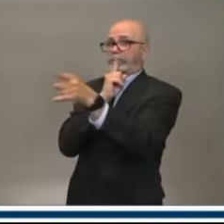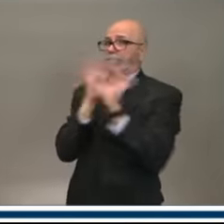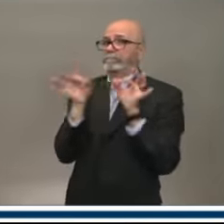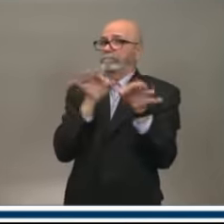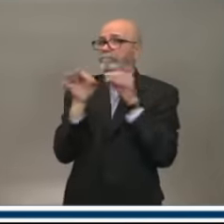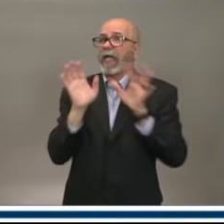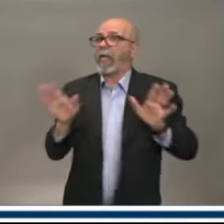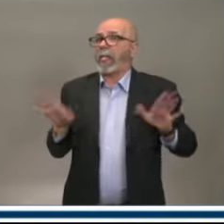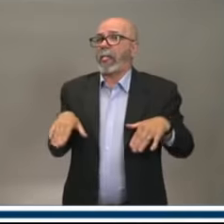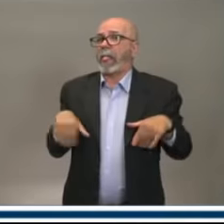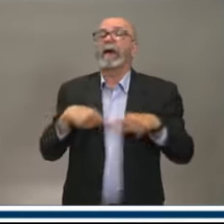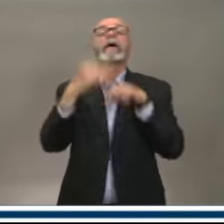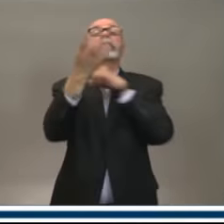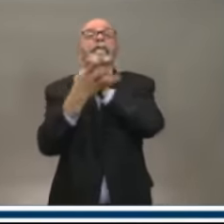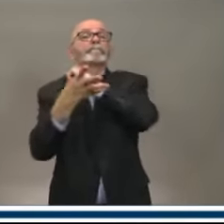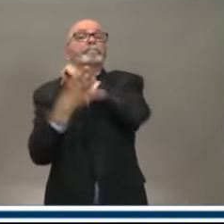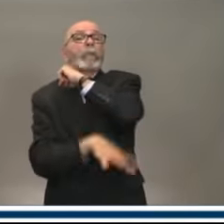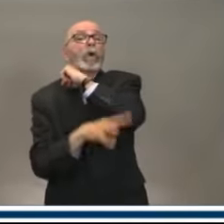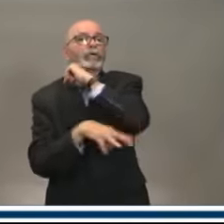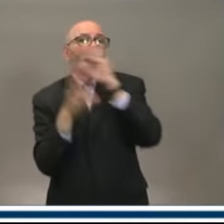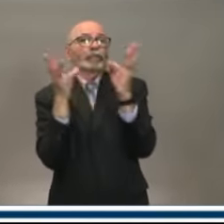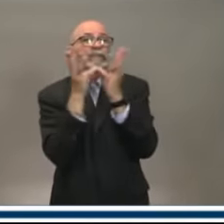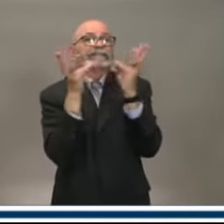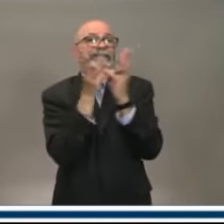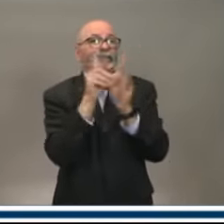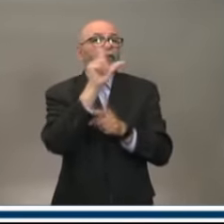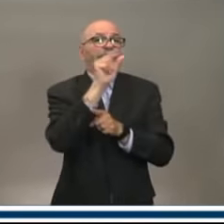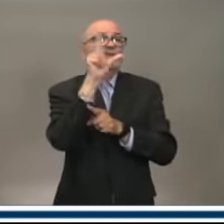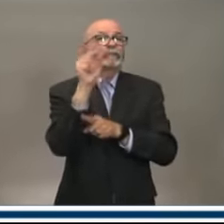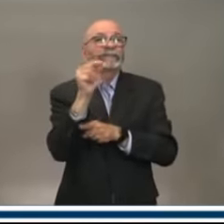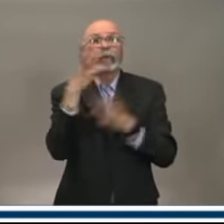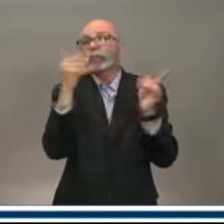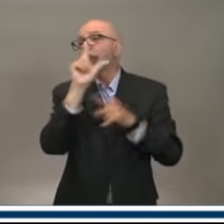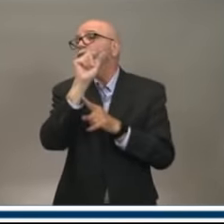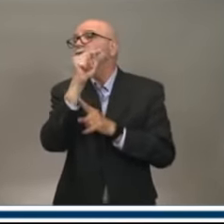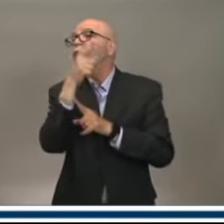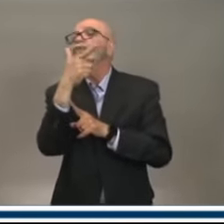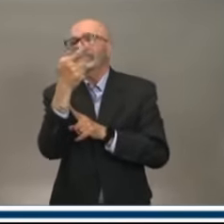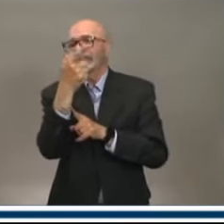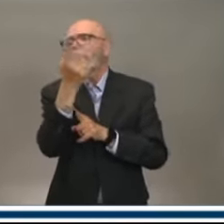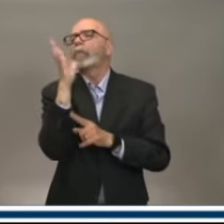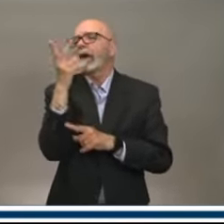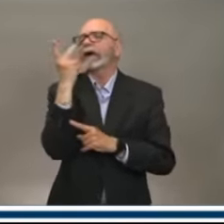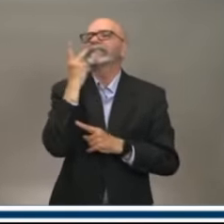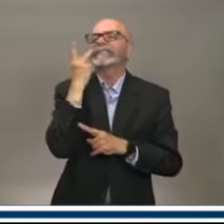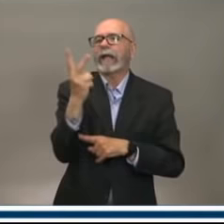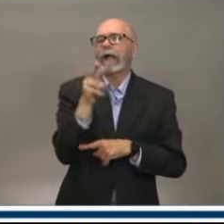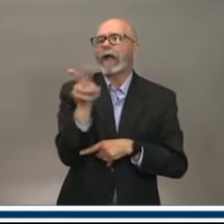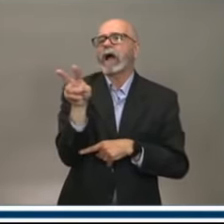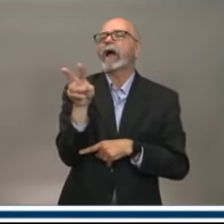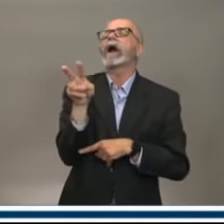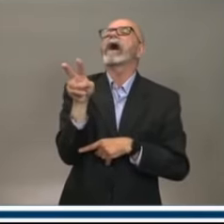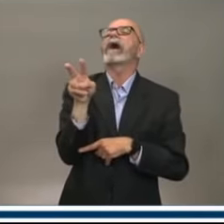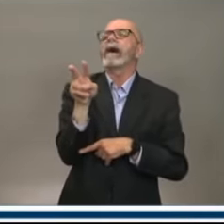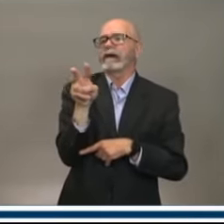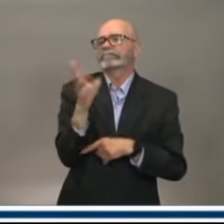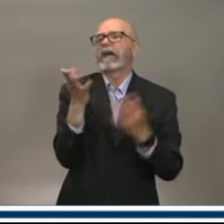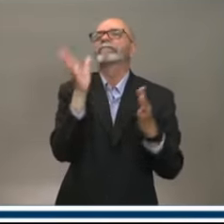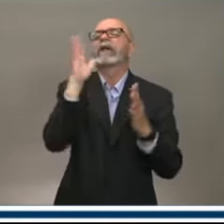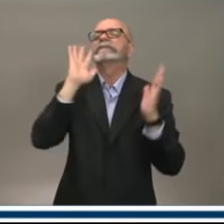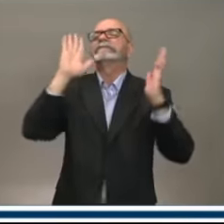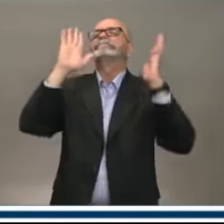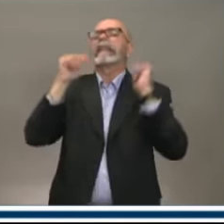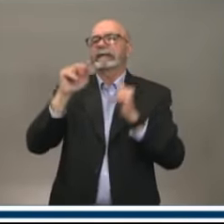winter of 2020 and into 2021, everybody fully expects that in all likelihood we'll get a second